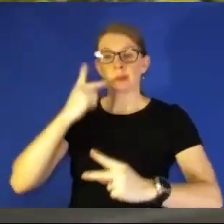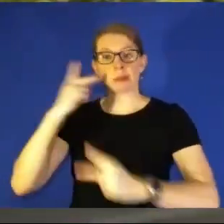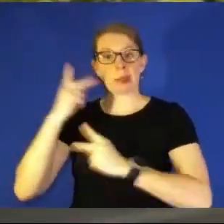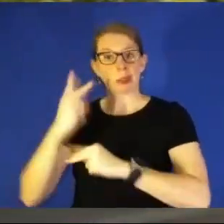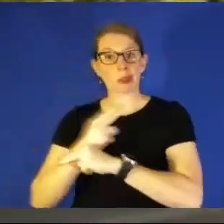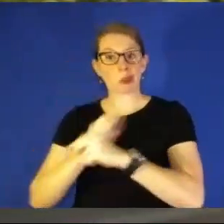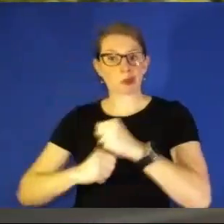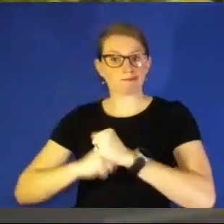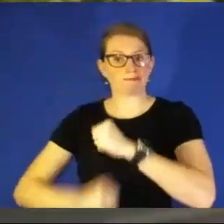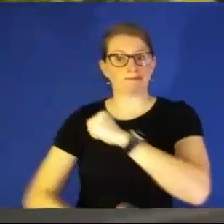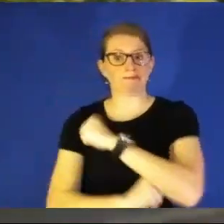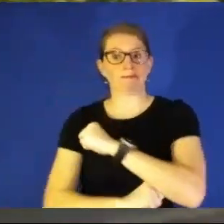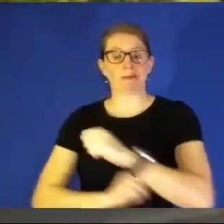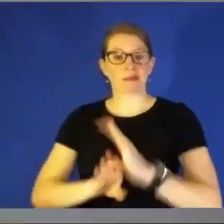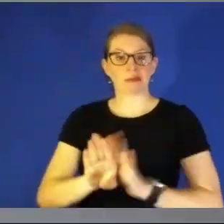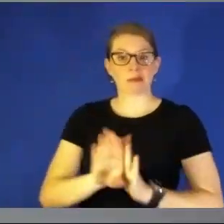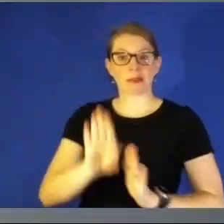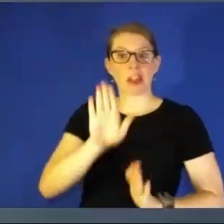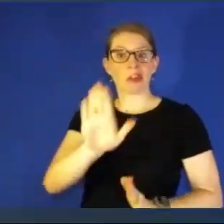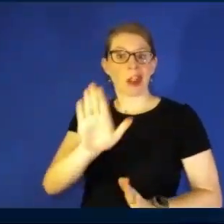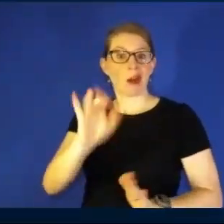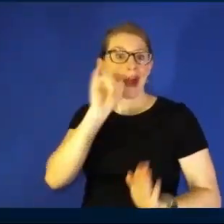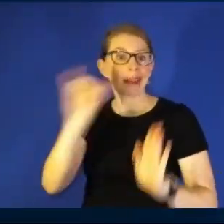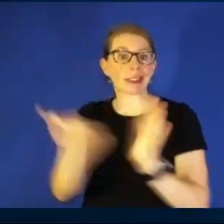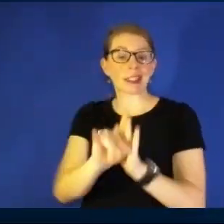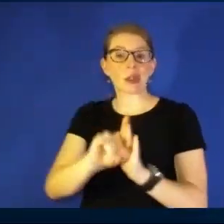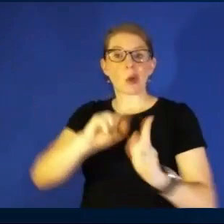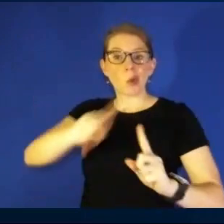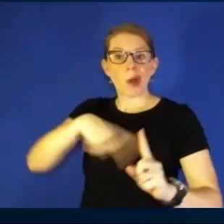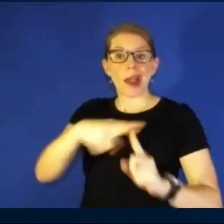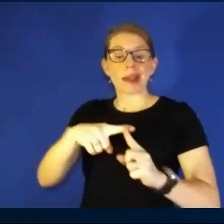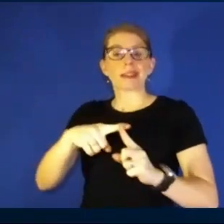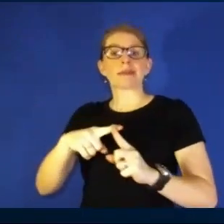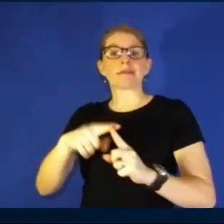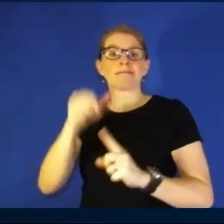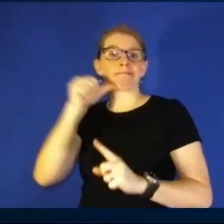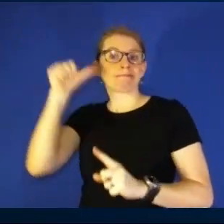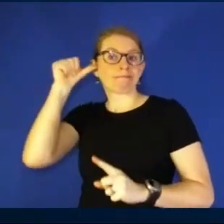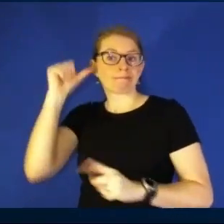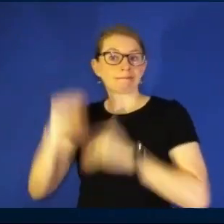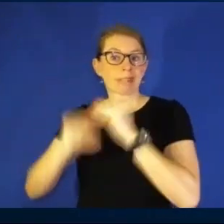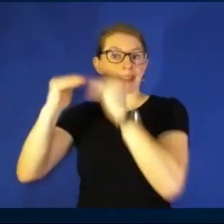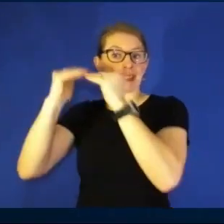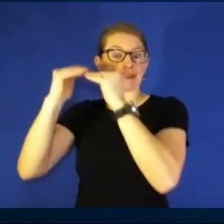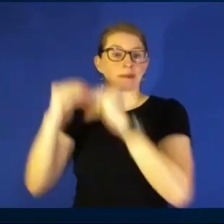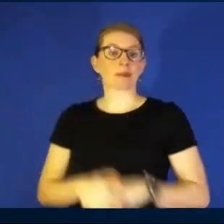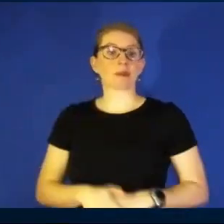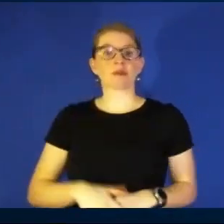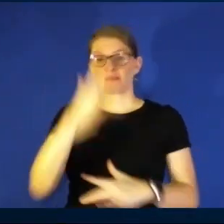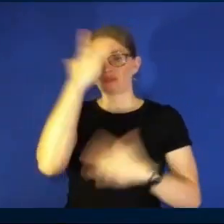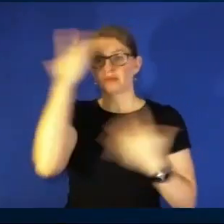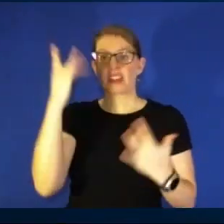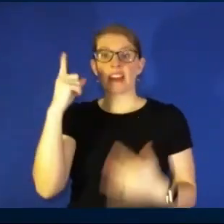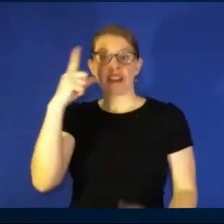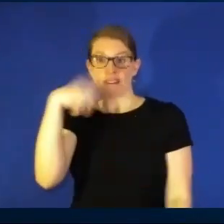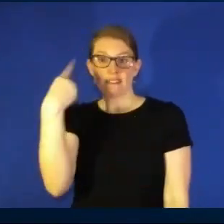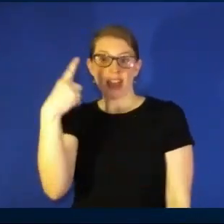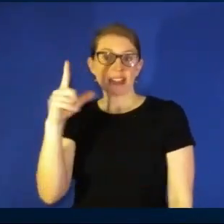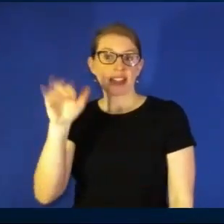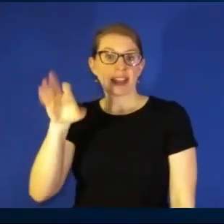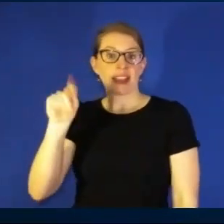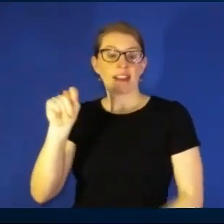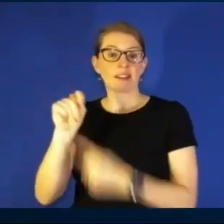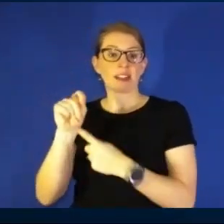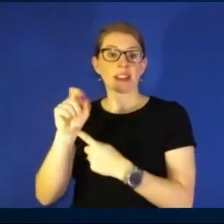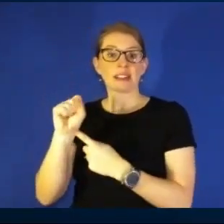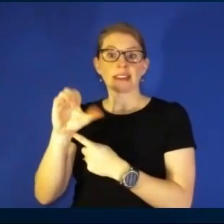their identities in adolescence. And forget facelifts or even those expensive eye creams and serums. Researchers at the Salk Institute